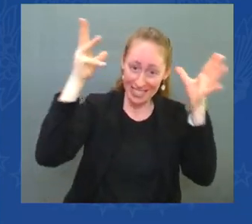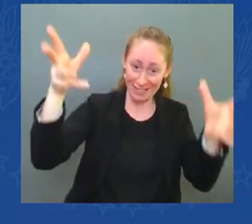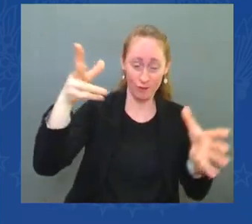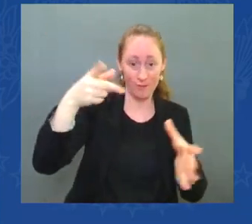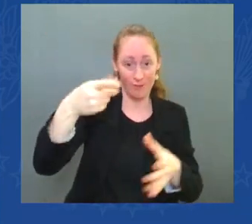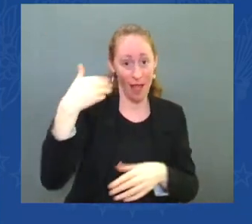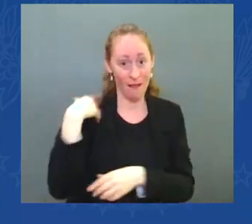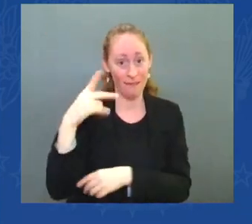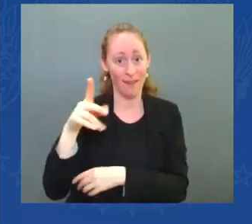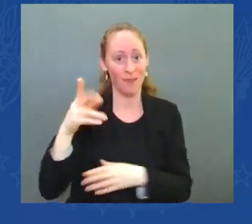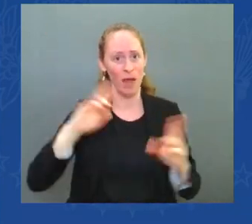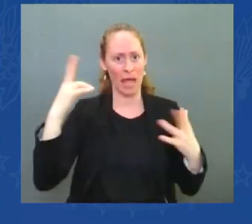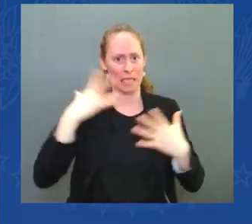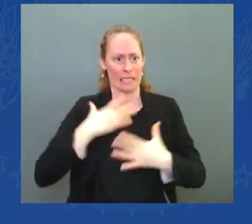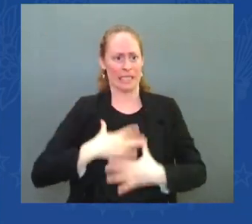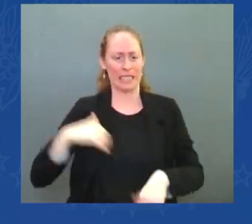rounds.